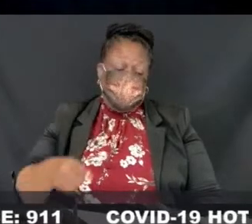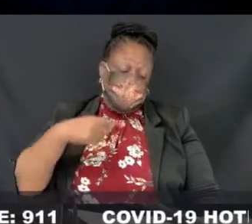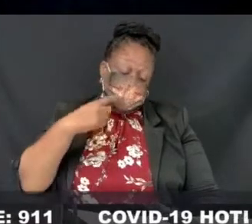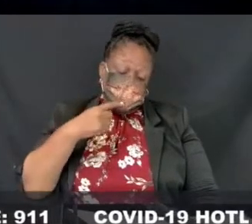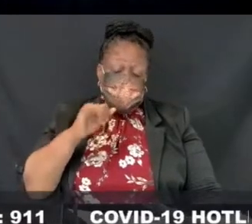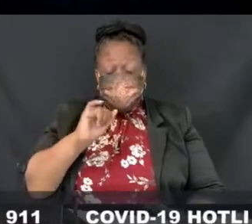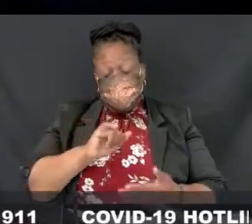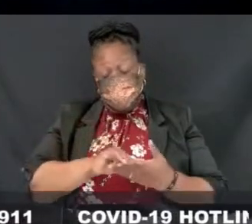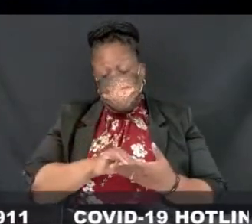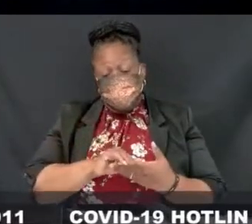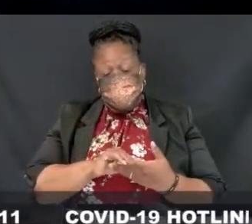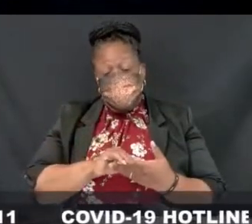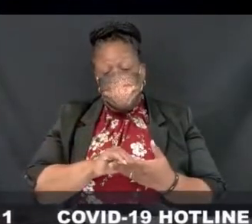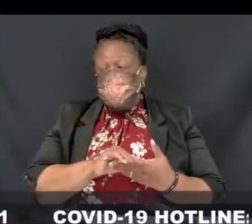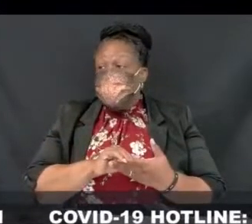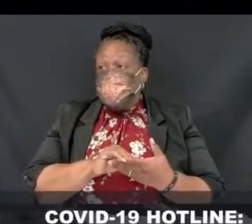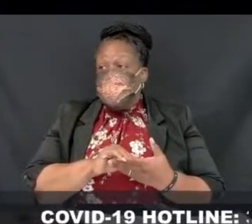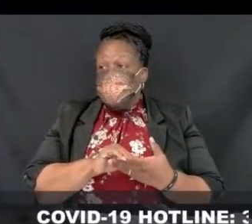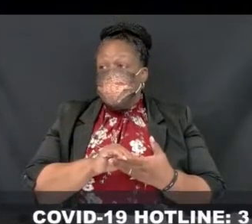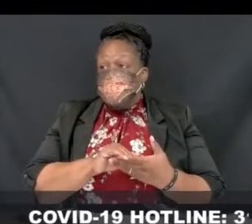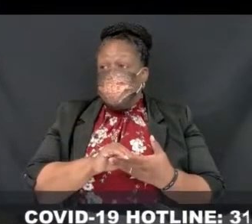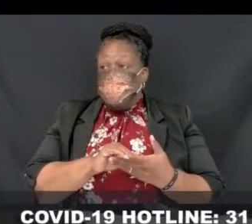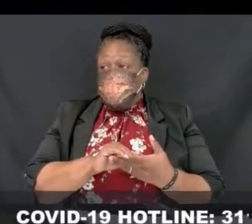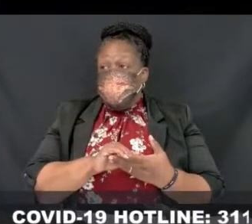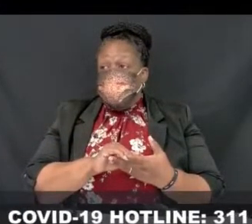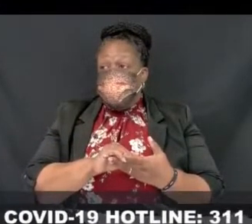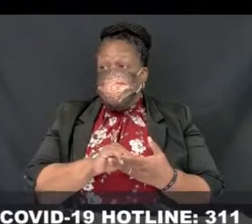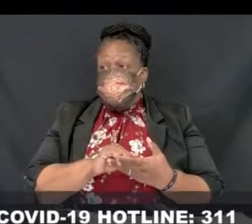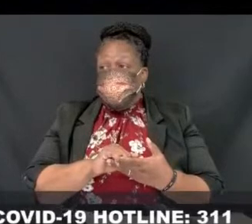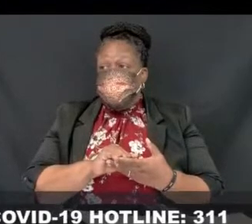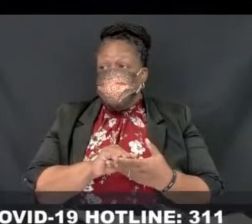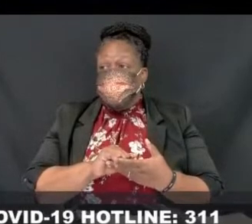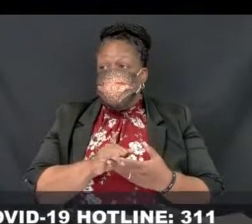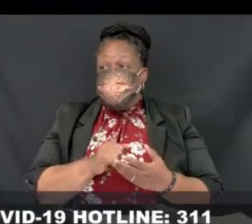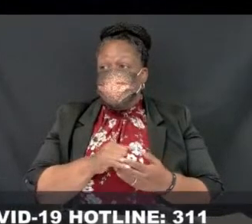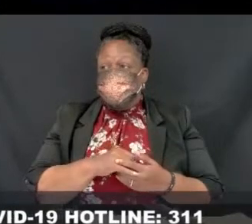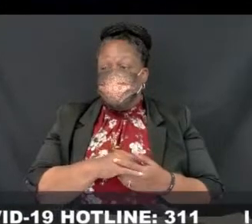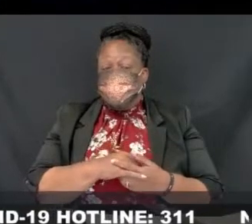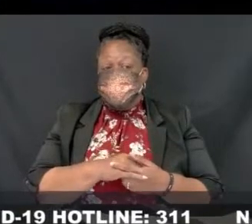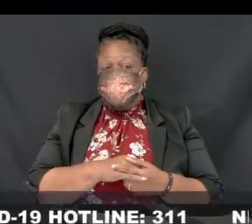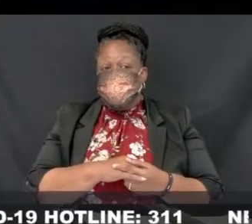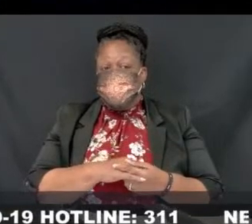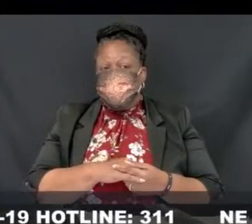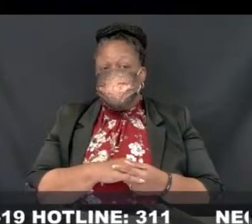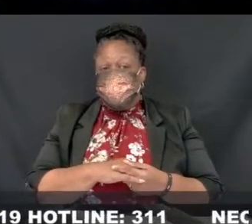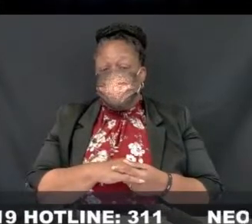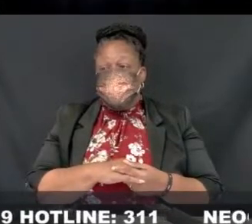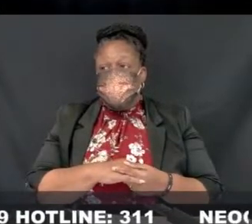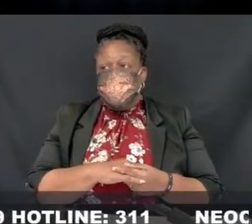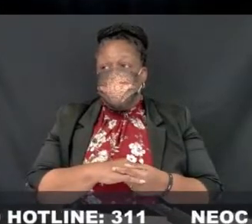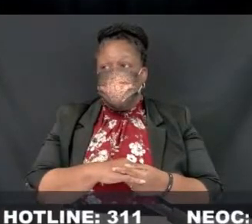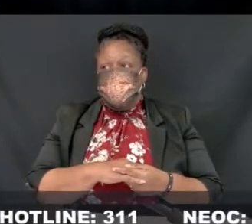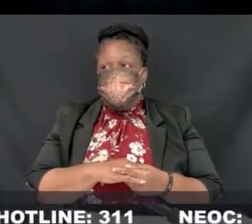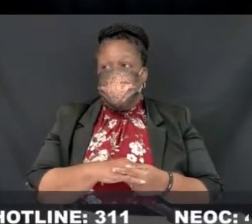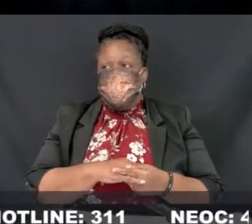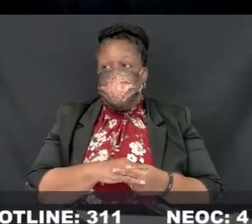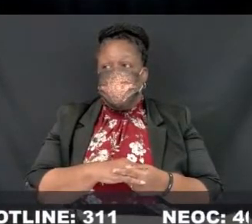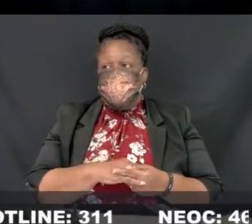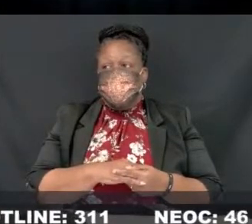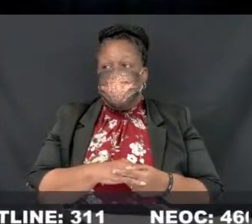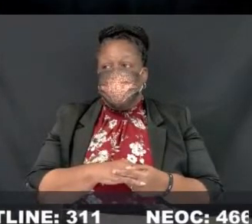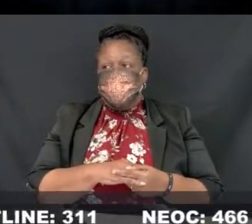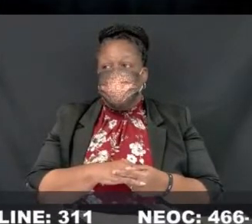that respect. And then you have CMO who will put on a couple inches and then give and then we have Dr. Wilkinson, he's a